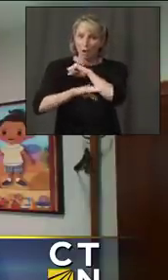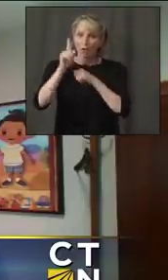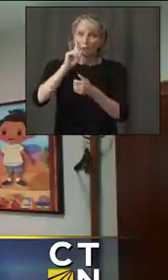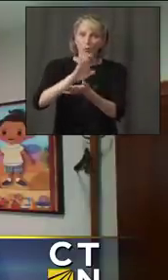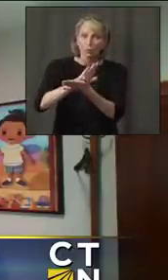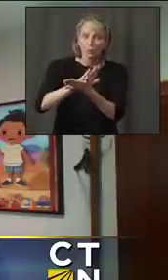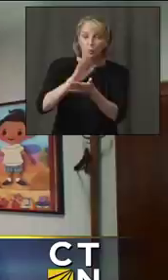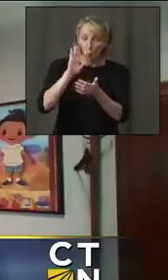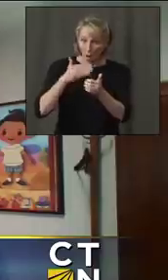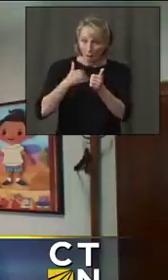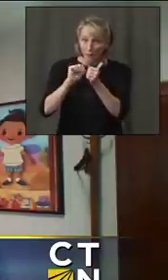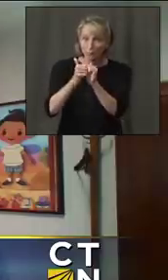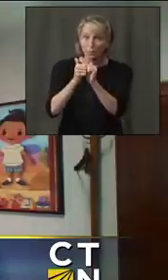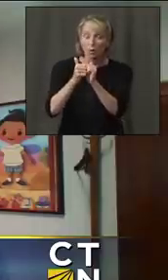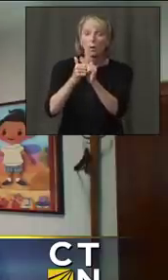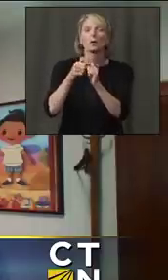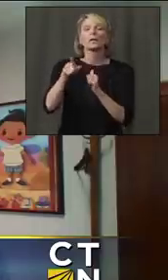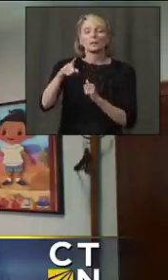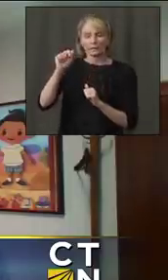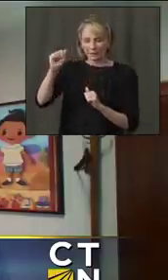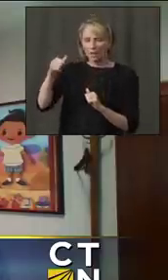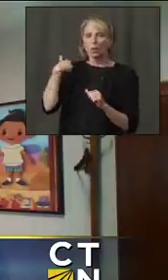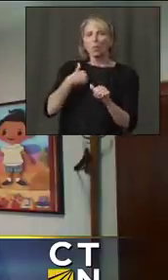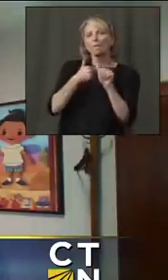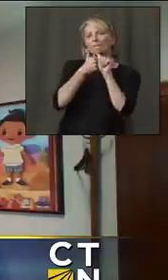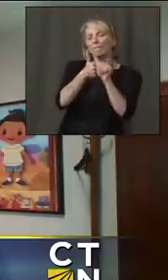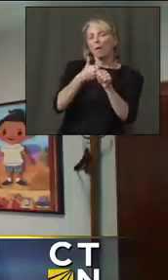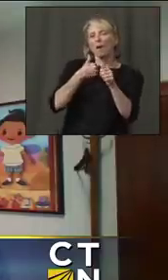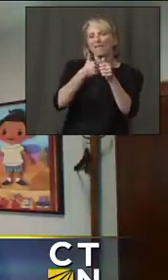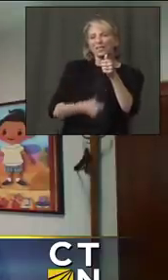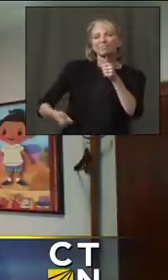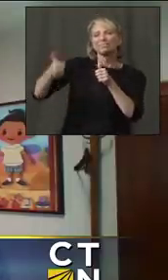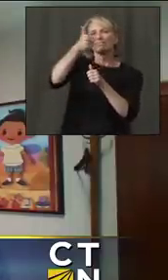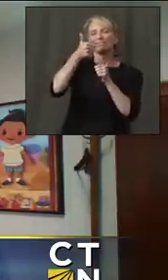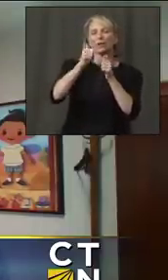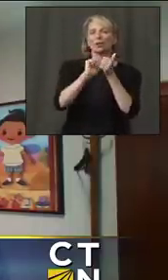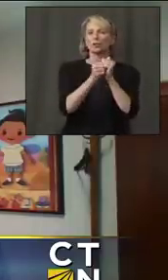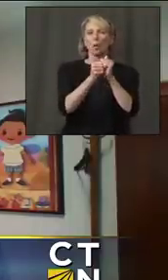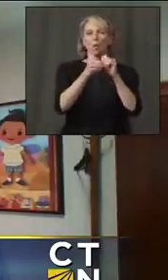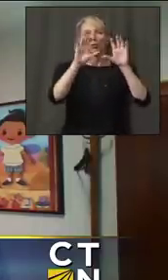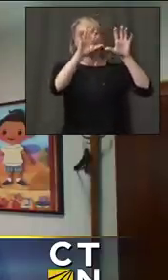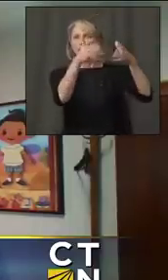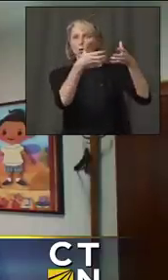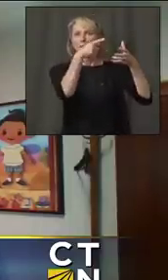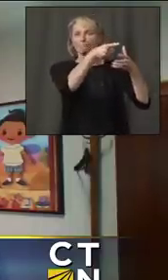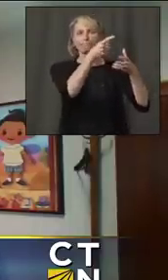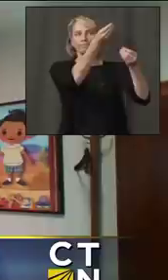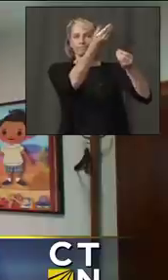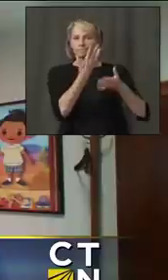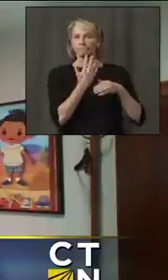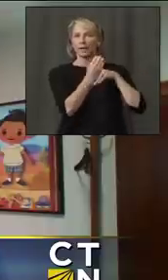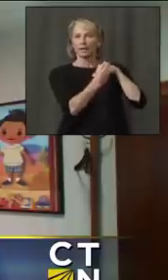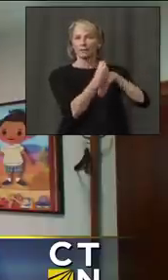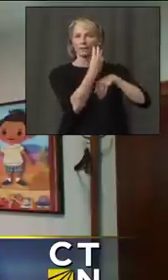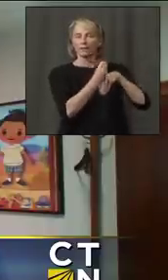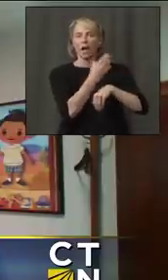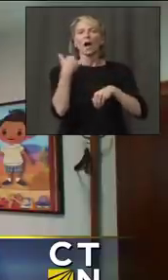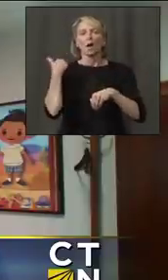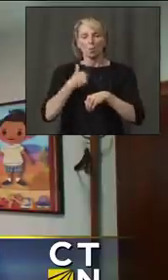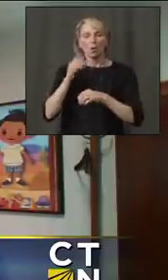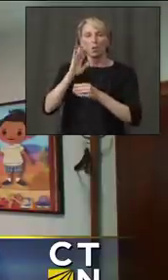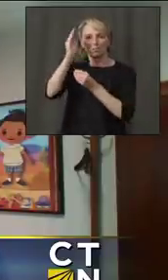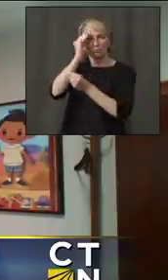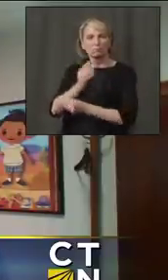reference in our plan and future editions to give parents and families an understanding of what the plans are for sports in the